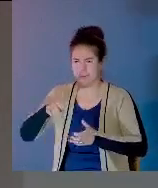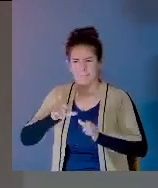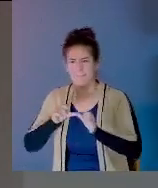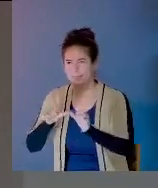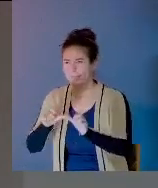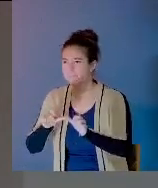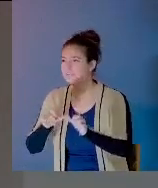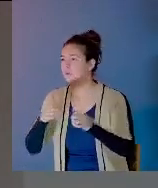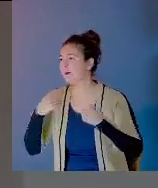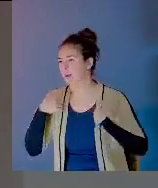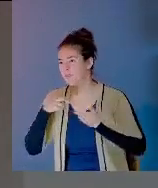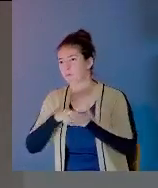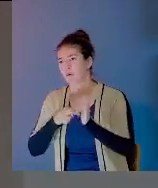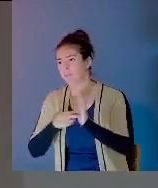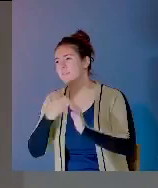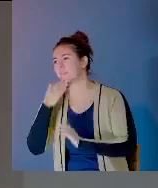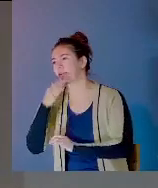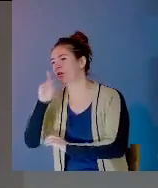you. I love you.